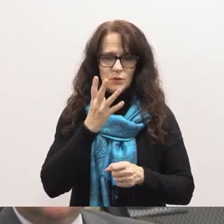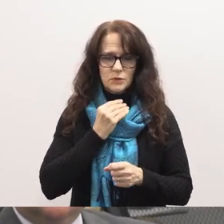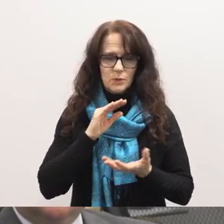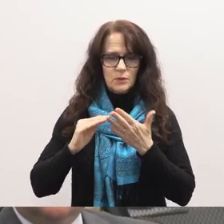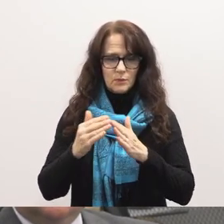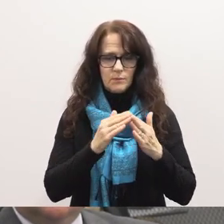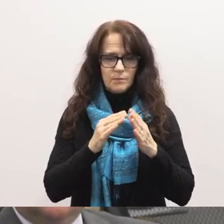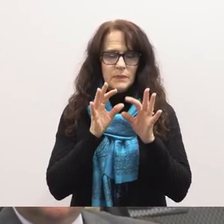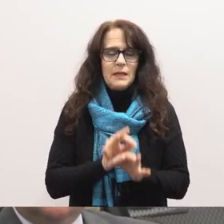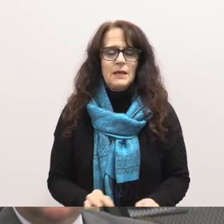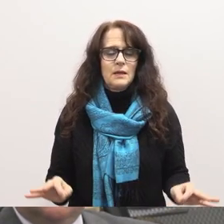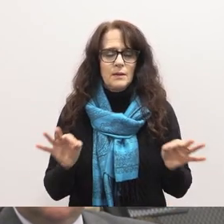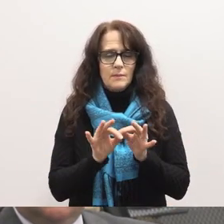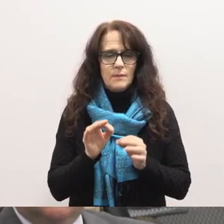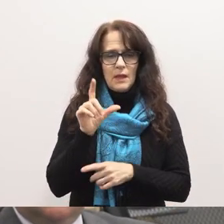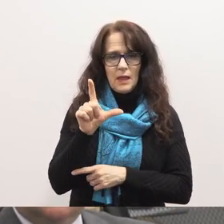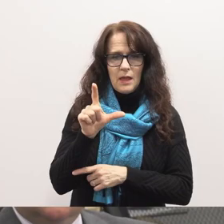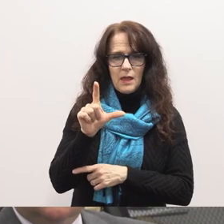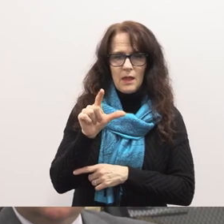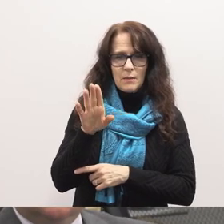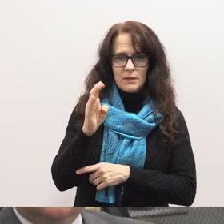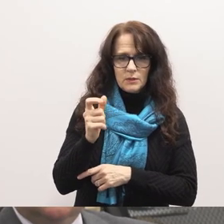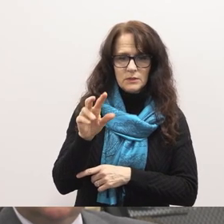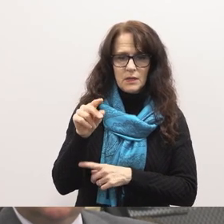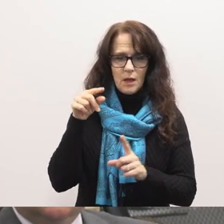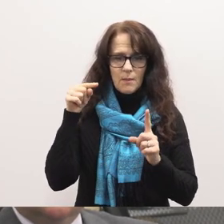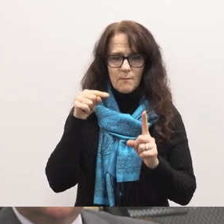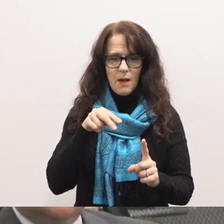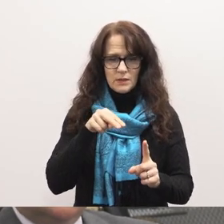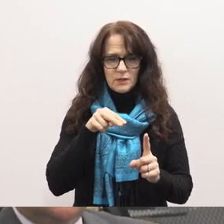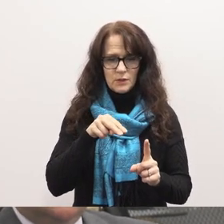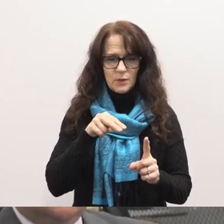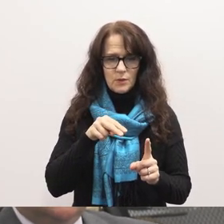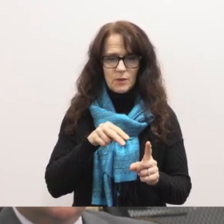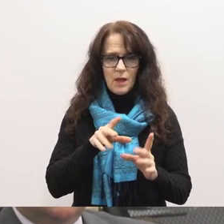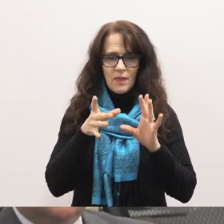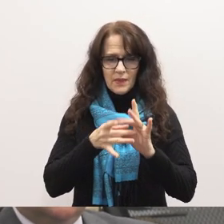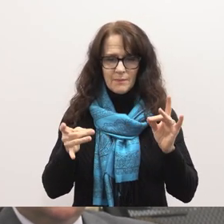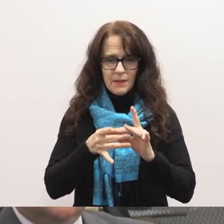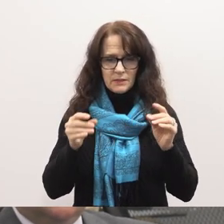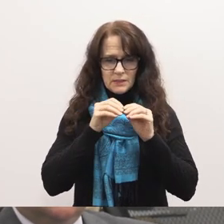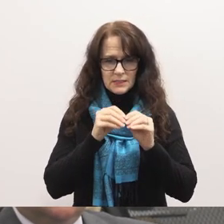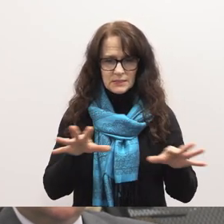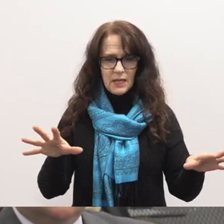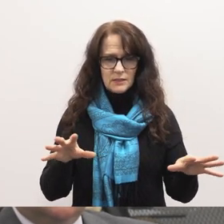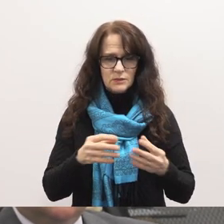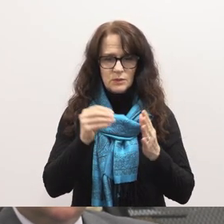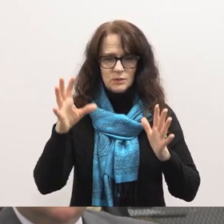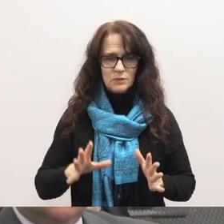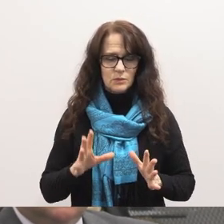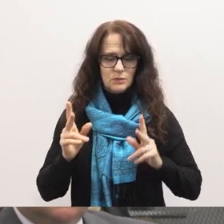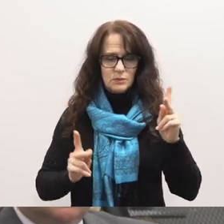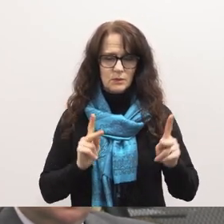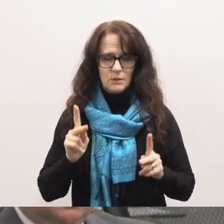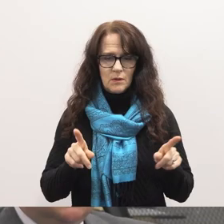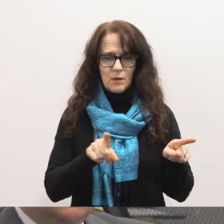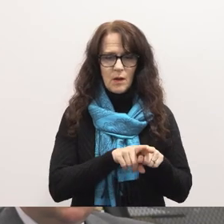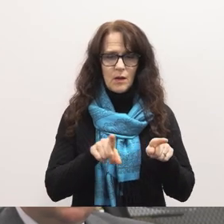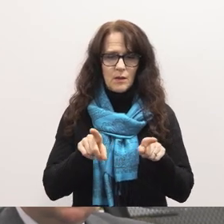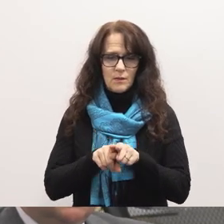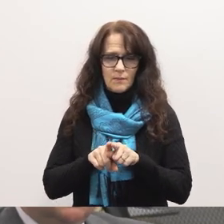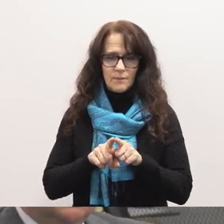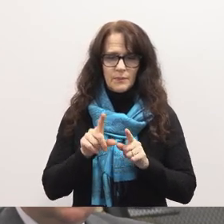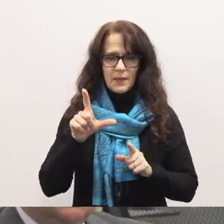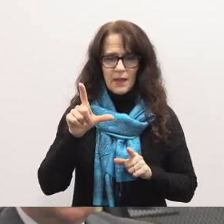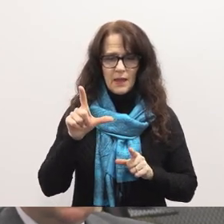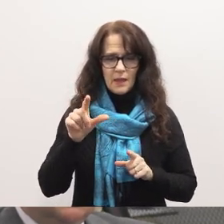It's imperative that LBUSD monitor not only the direct messages it sends to its student body, but also that